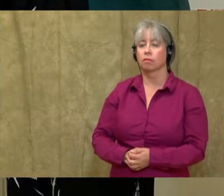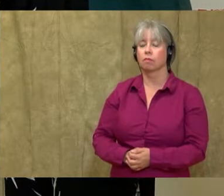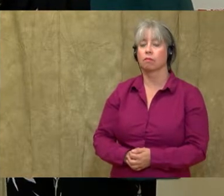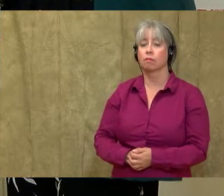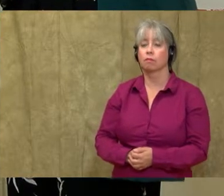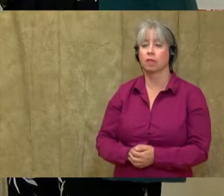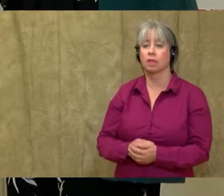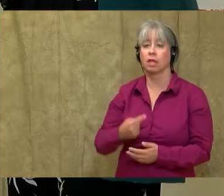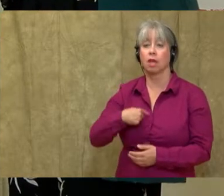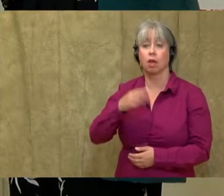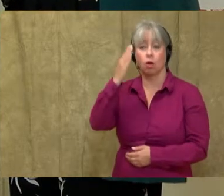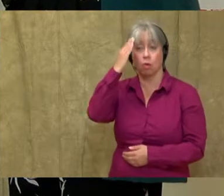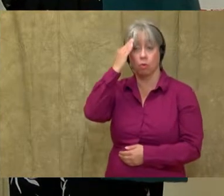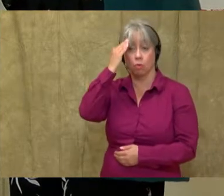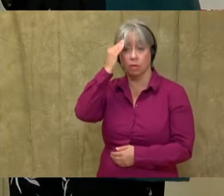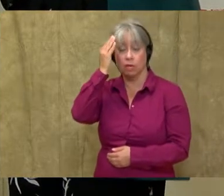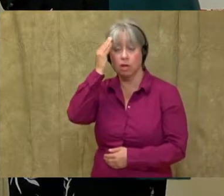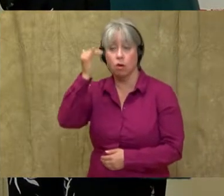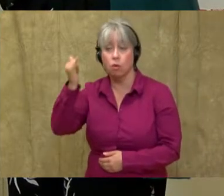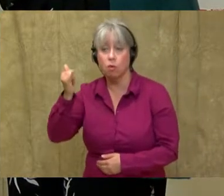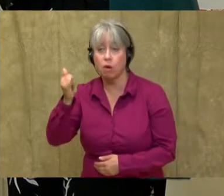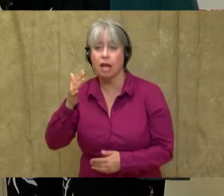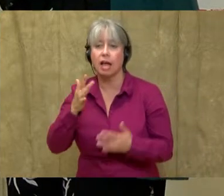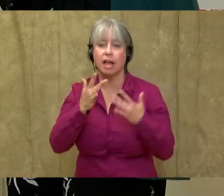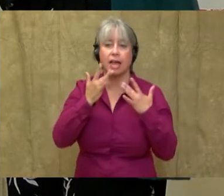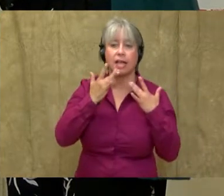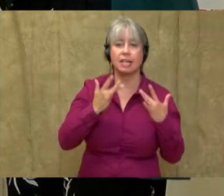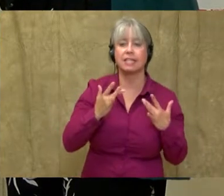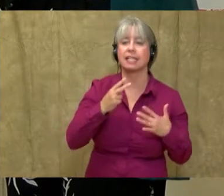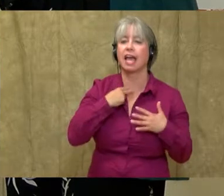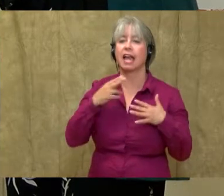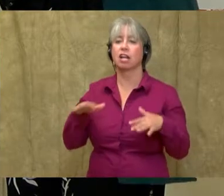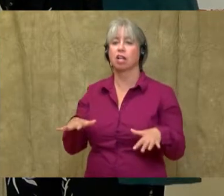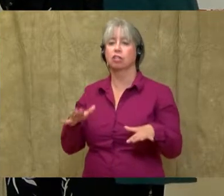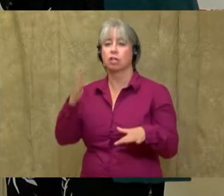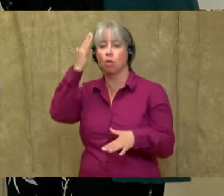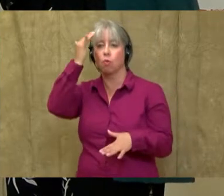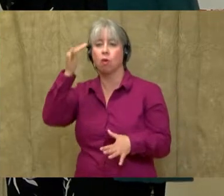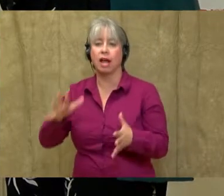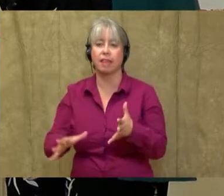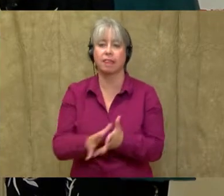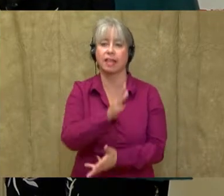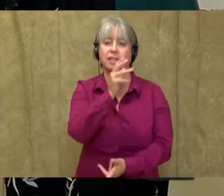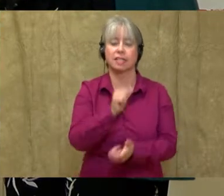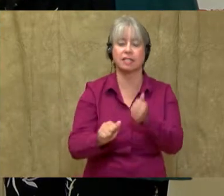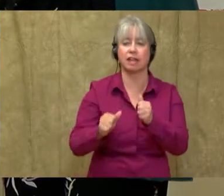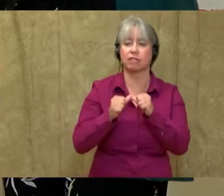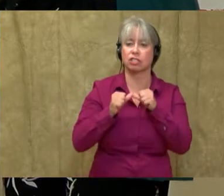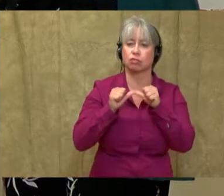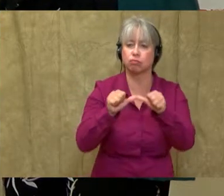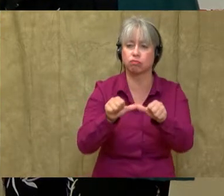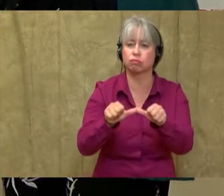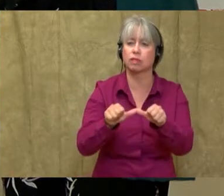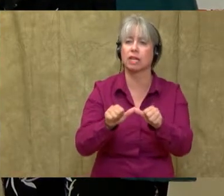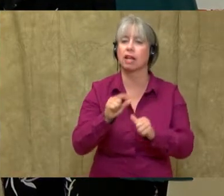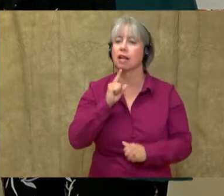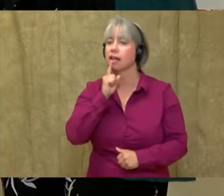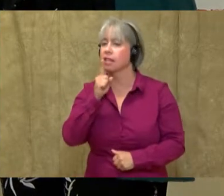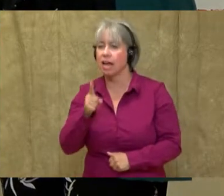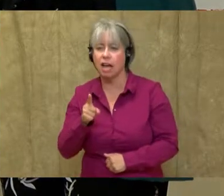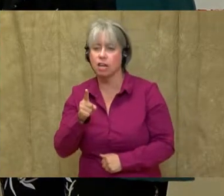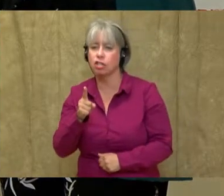We know the poet is sad and uncertain because she talks about the devastation continuously through the poem, and she's super unsure of what's to